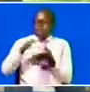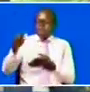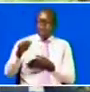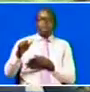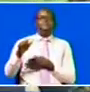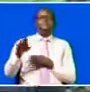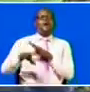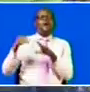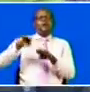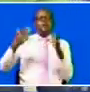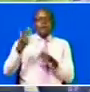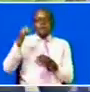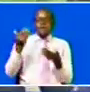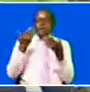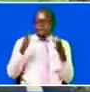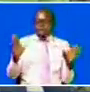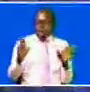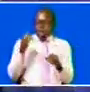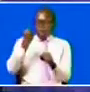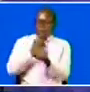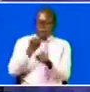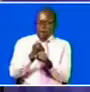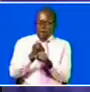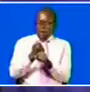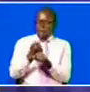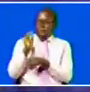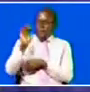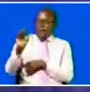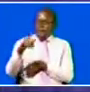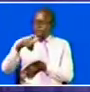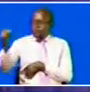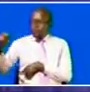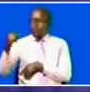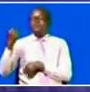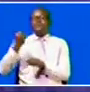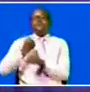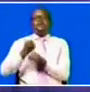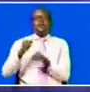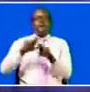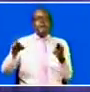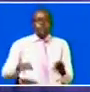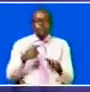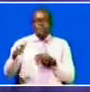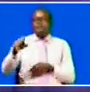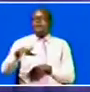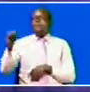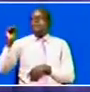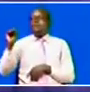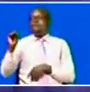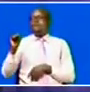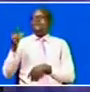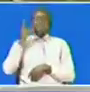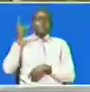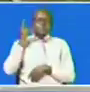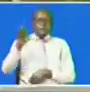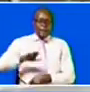of class for failing to complete a class assignment and asked to head to the staff room. Instead, he chose the dormitory